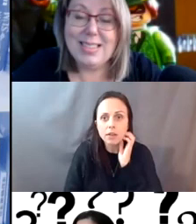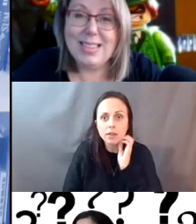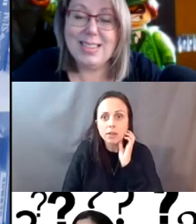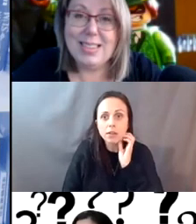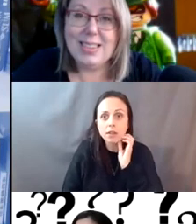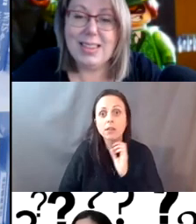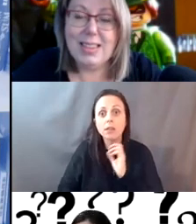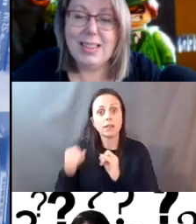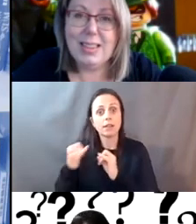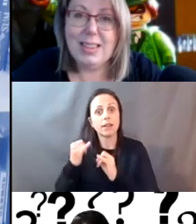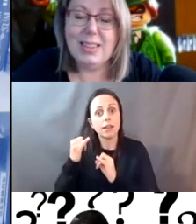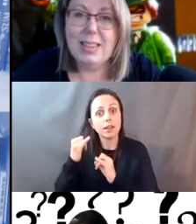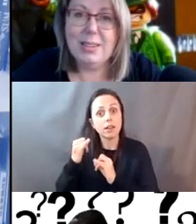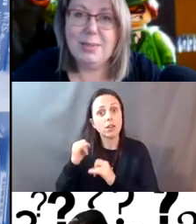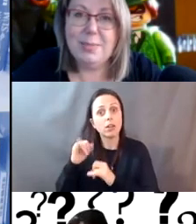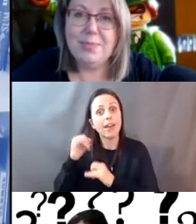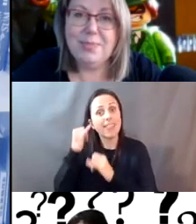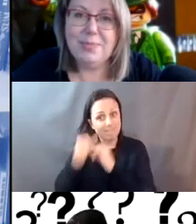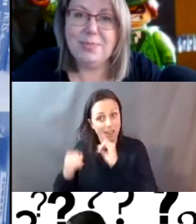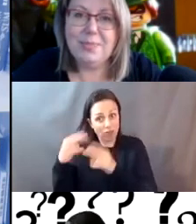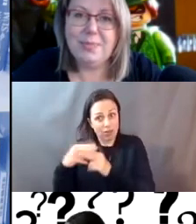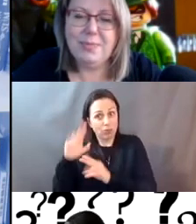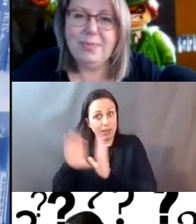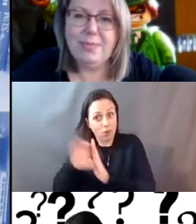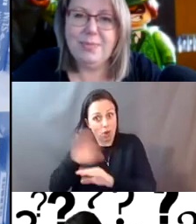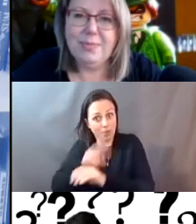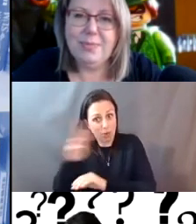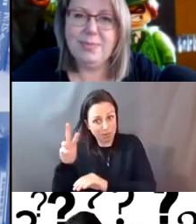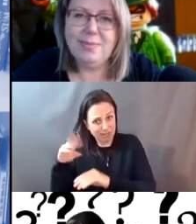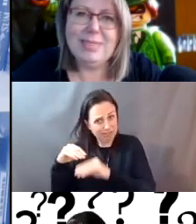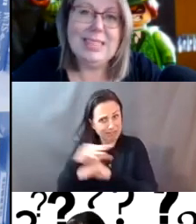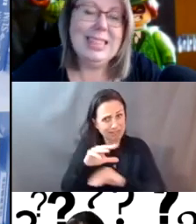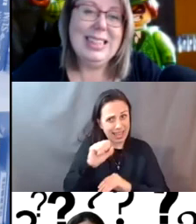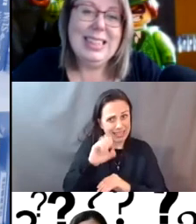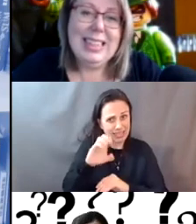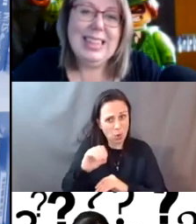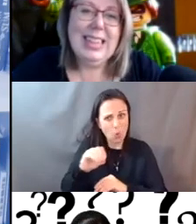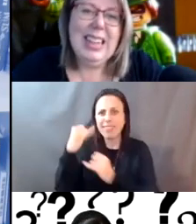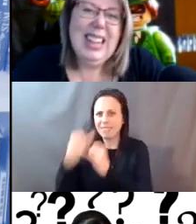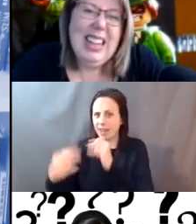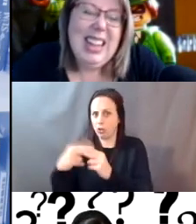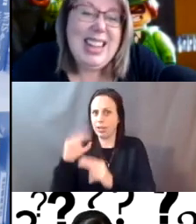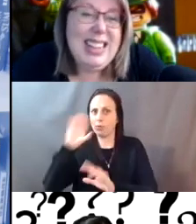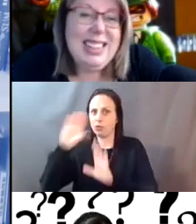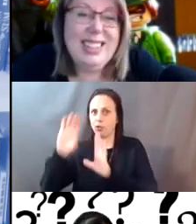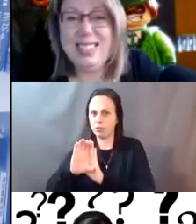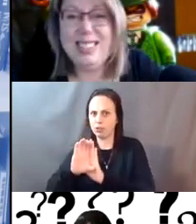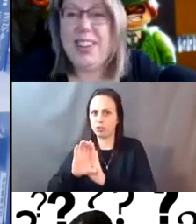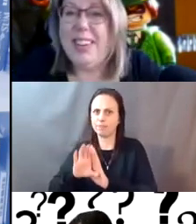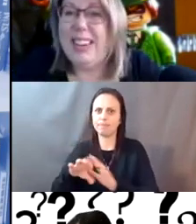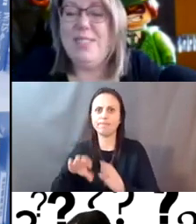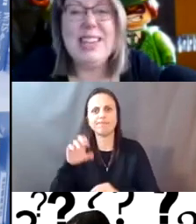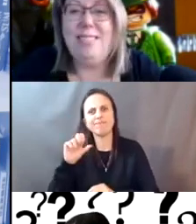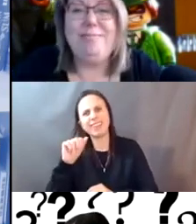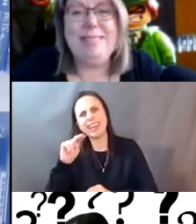the file name of your images on websites make a difference to SEO? The file name of your images?